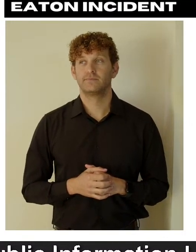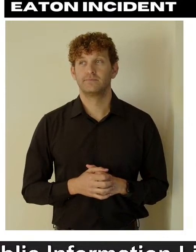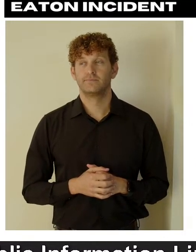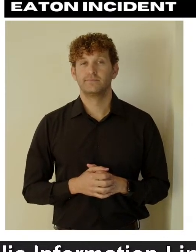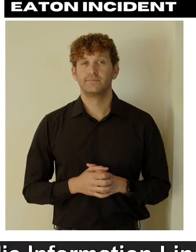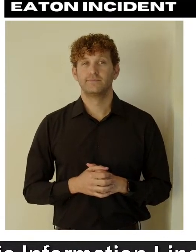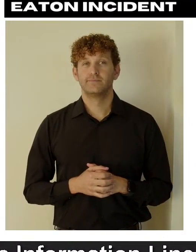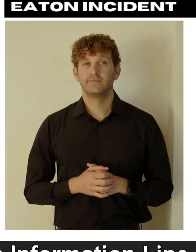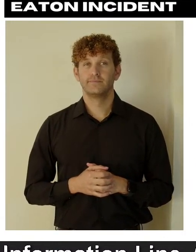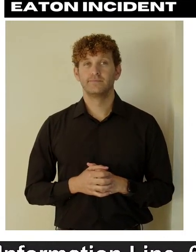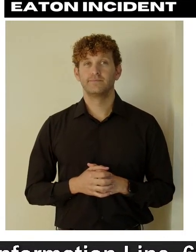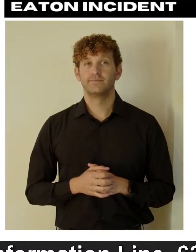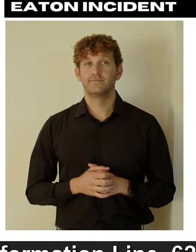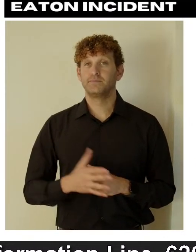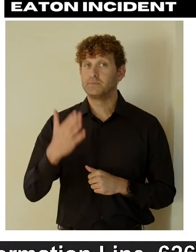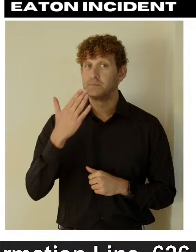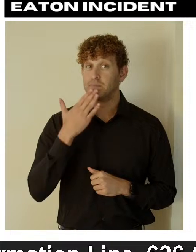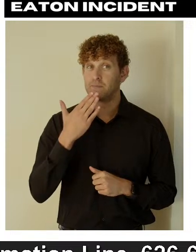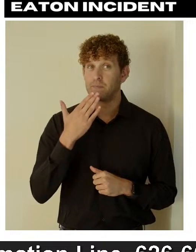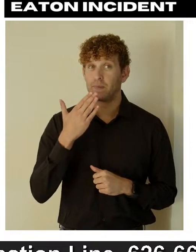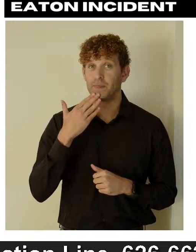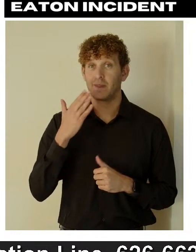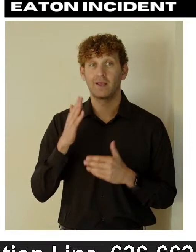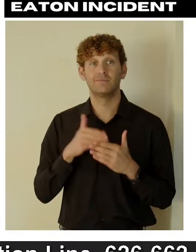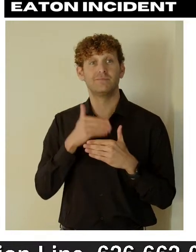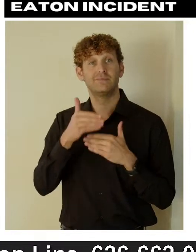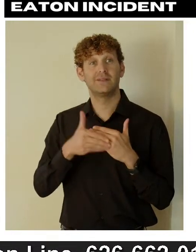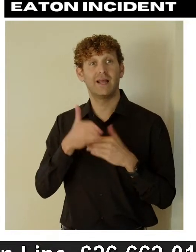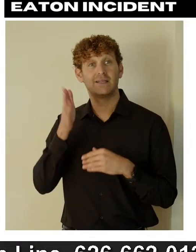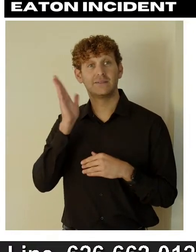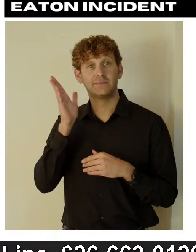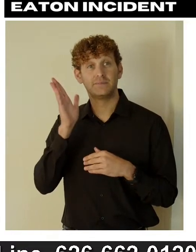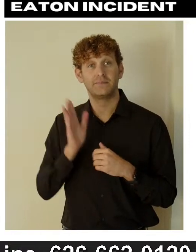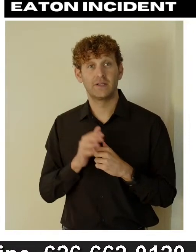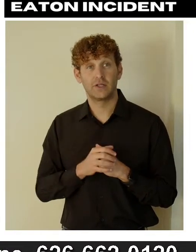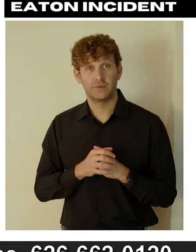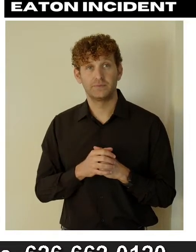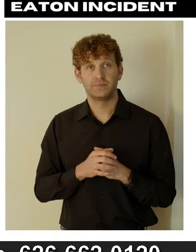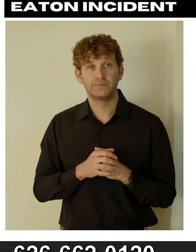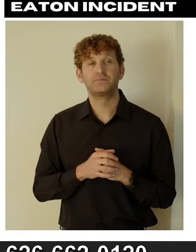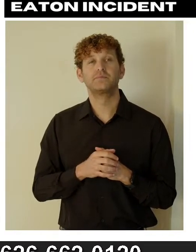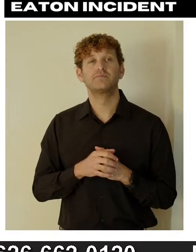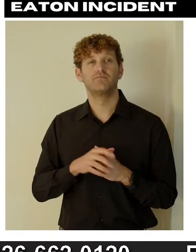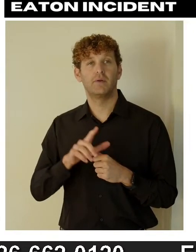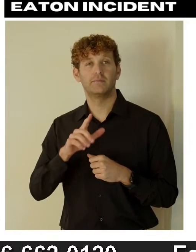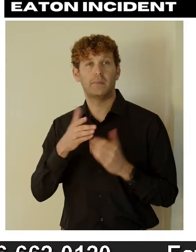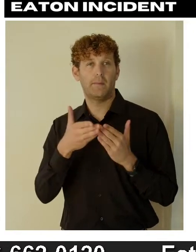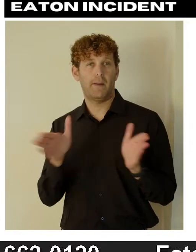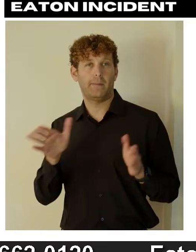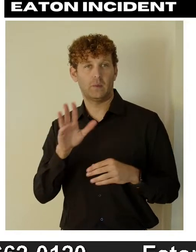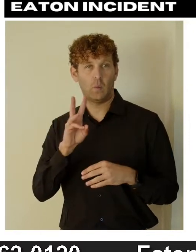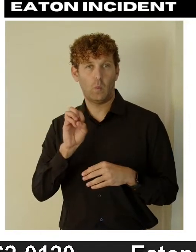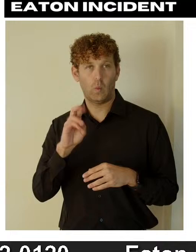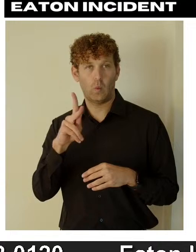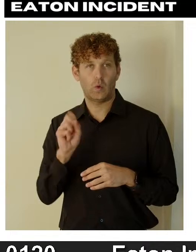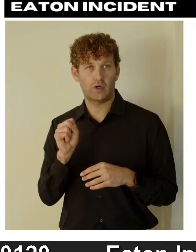Thank you. Our next speaker from LA County Public Works, Deputy Director Steve Berger.